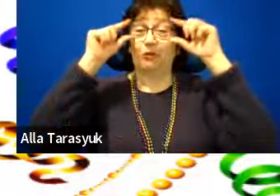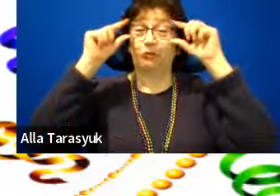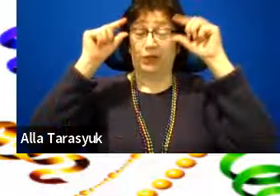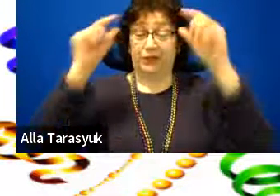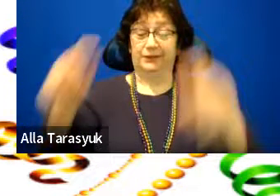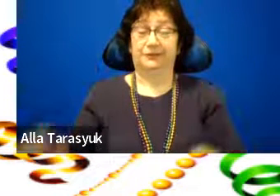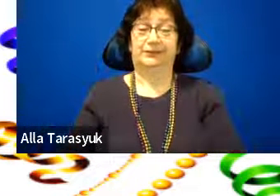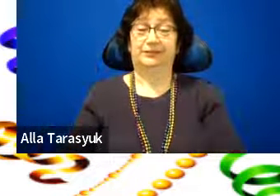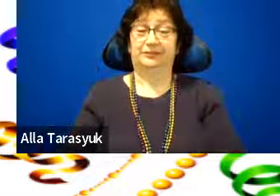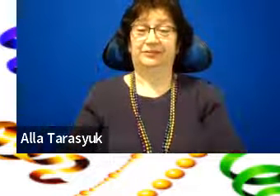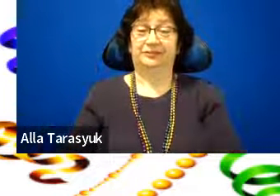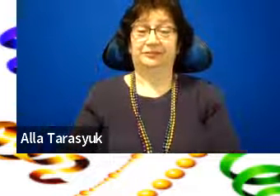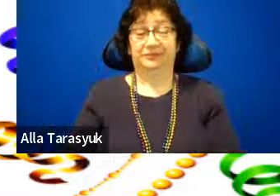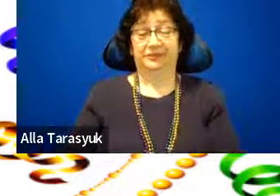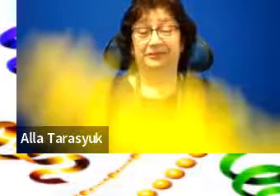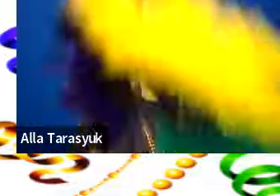And happy Mardi Gras.